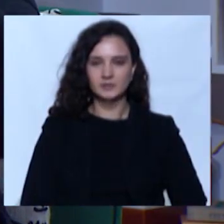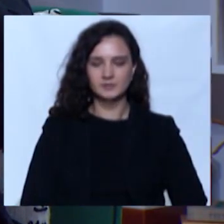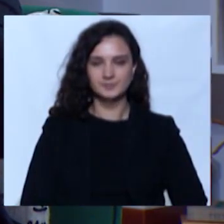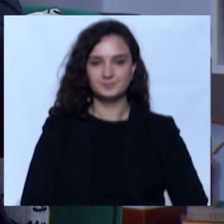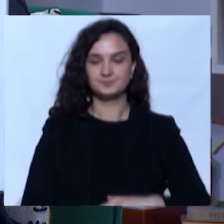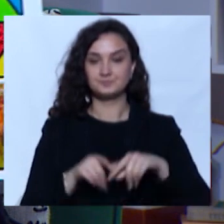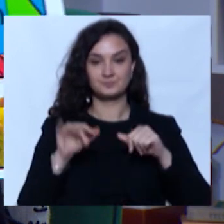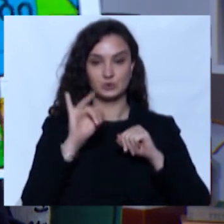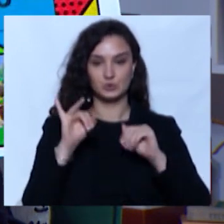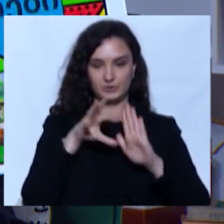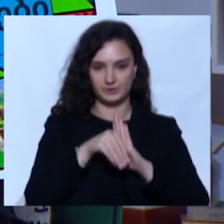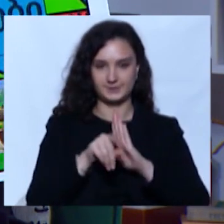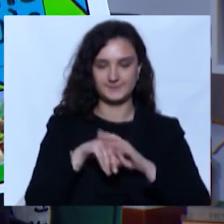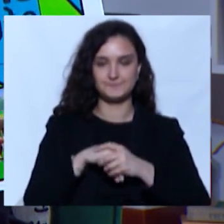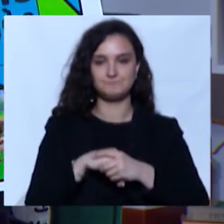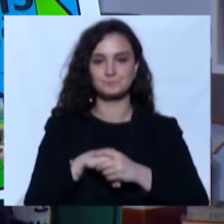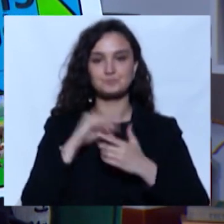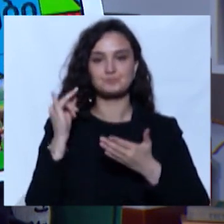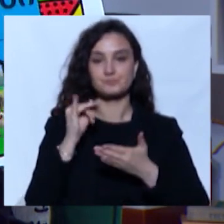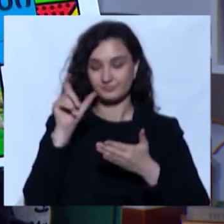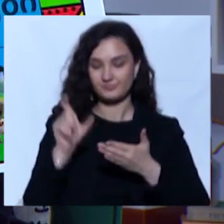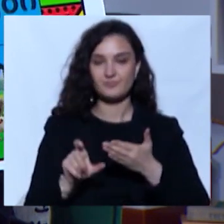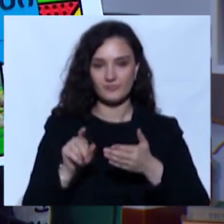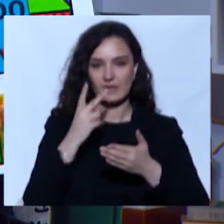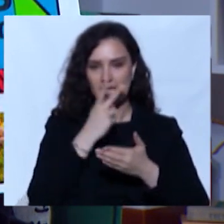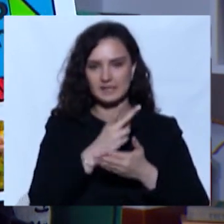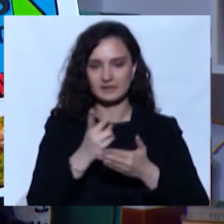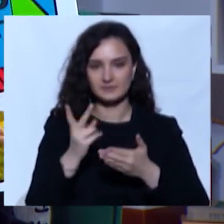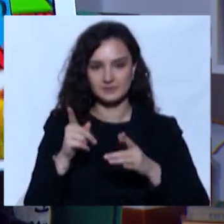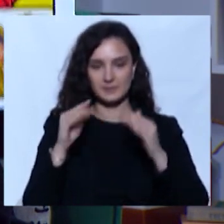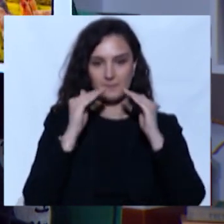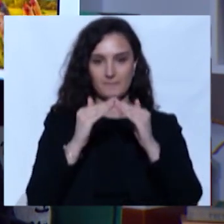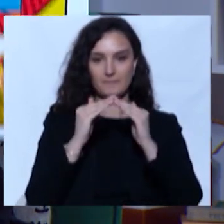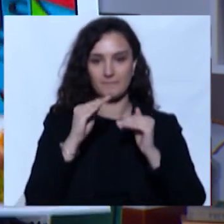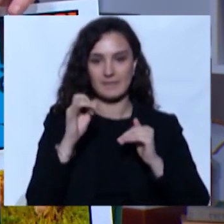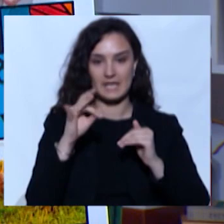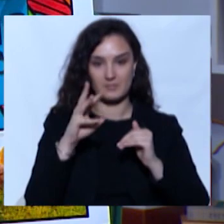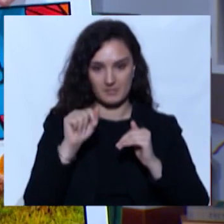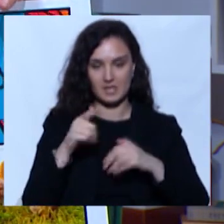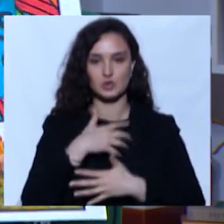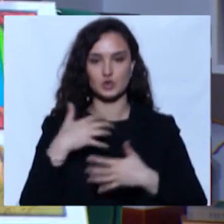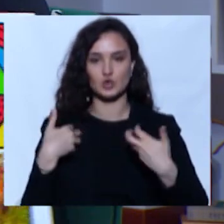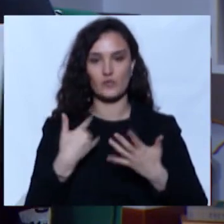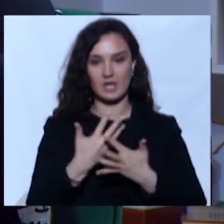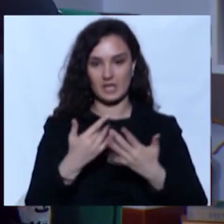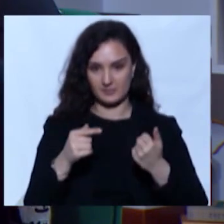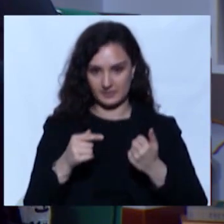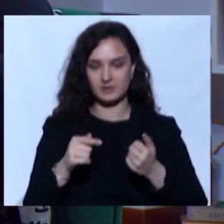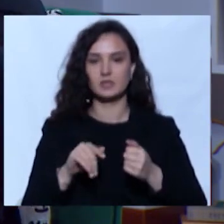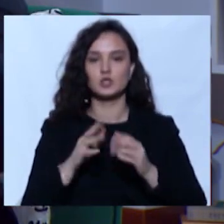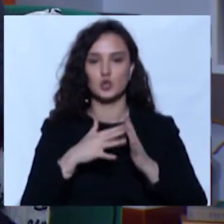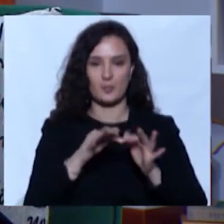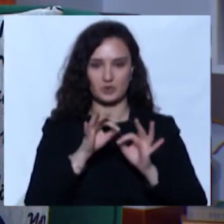In this story, Curious George sees a farm with farm animals in the